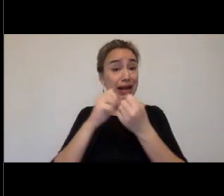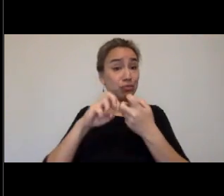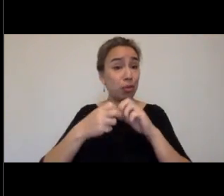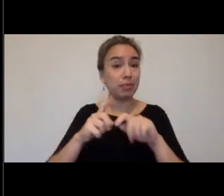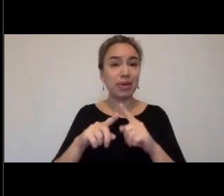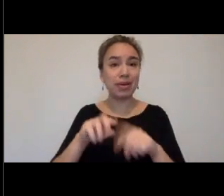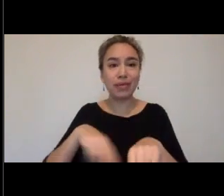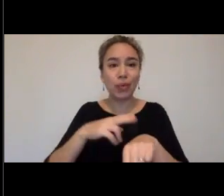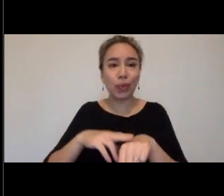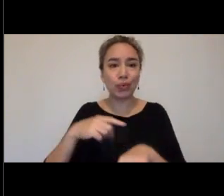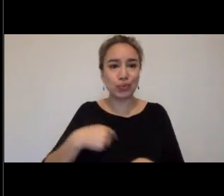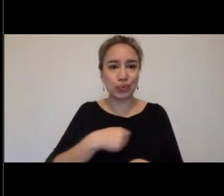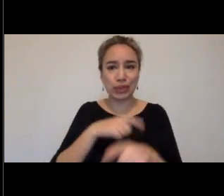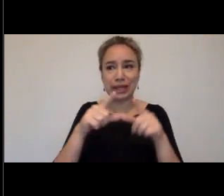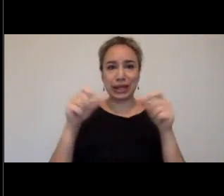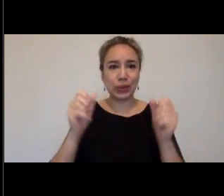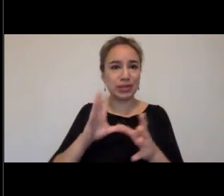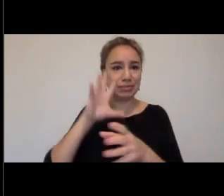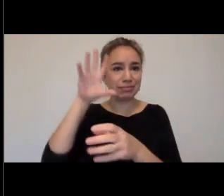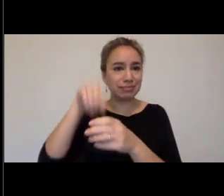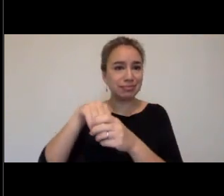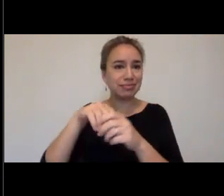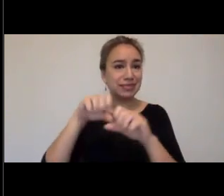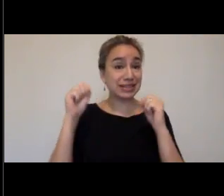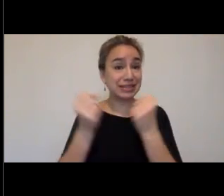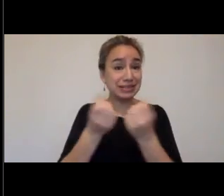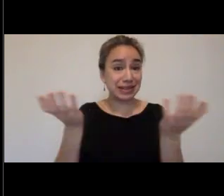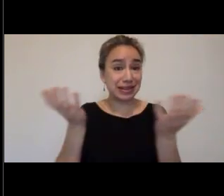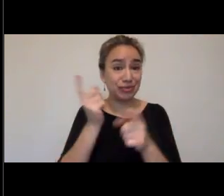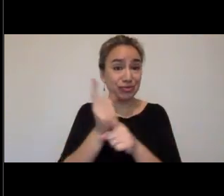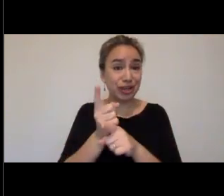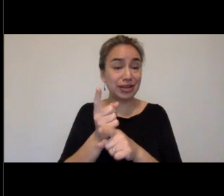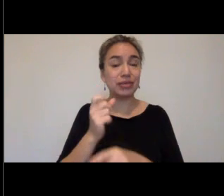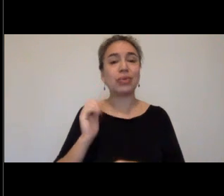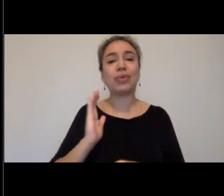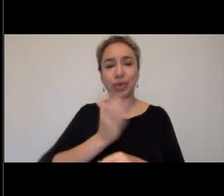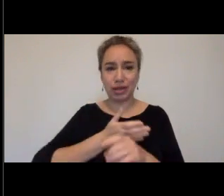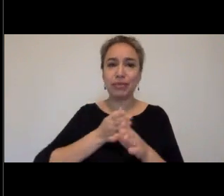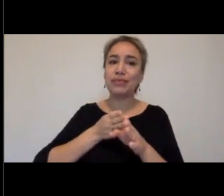society. And so our field is also